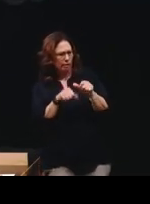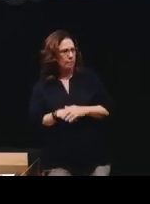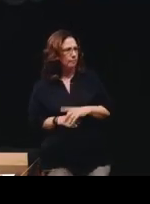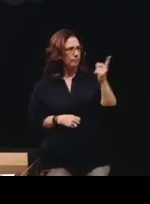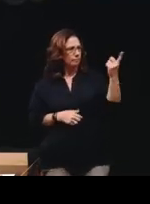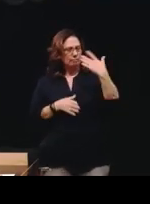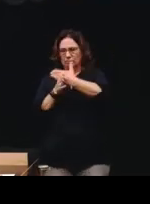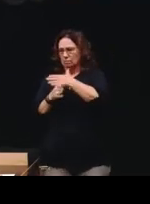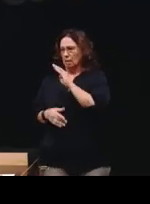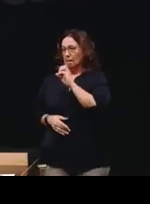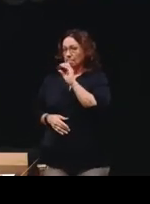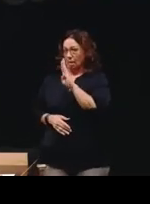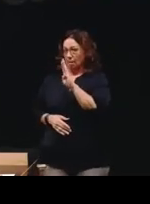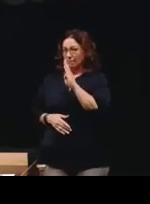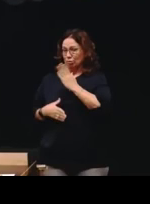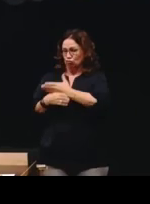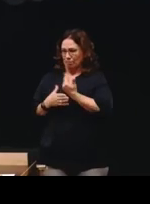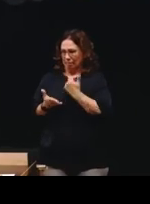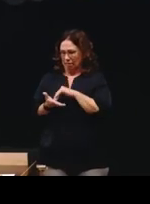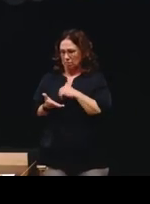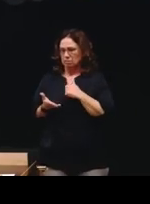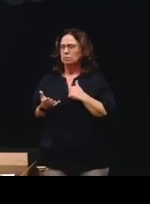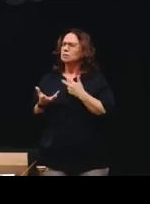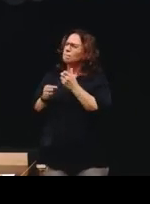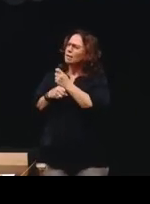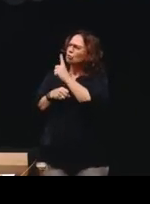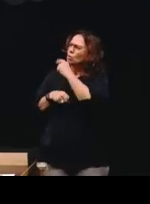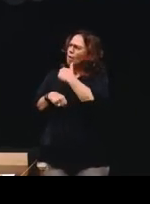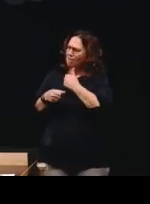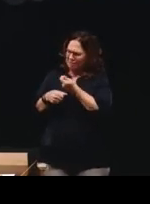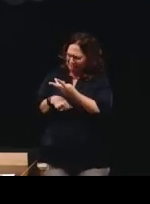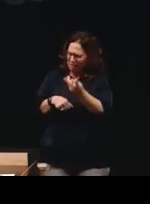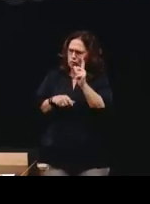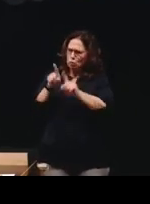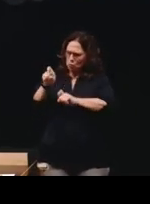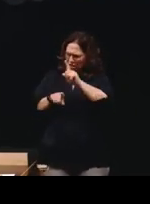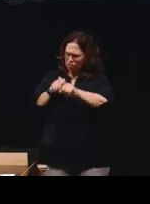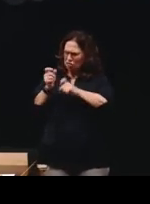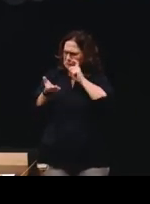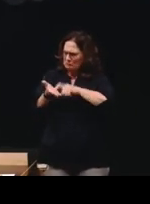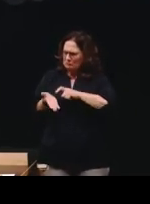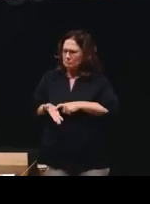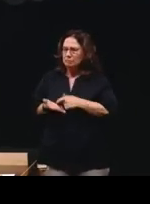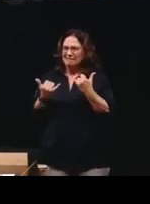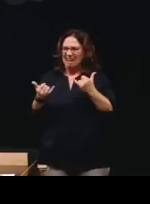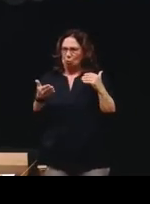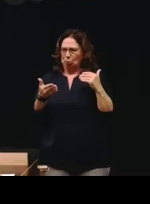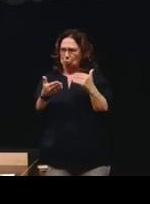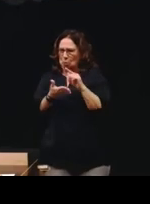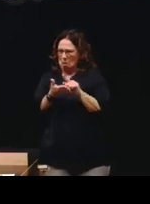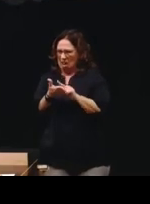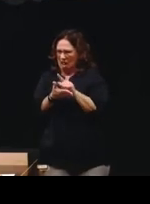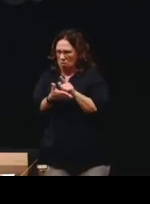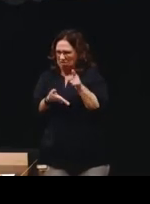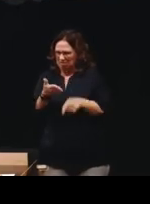Yes. Sorry, this is Bob Holloway again. I just wanted to make sure that we do have several questions. And we're coming up to the hour, so I just